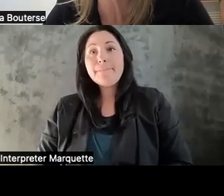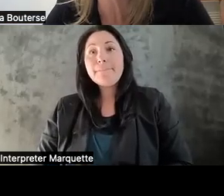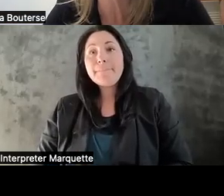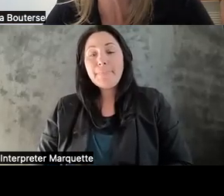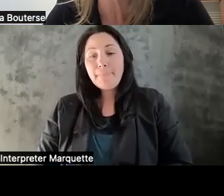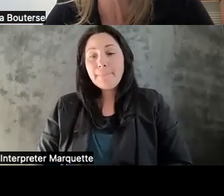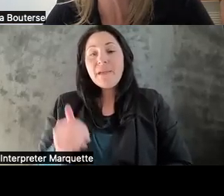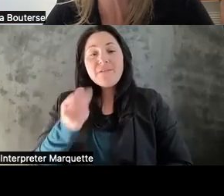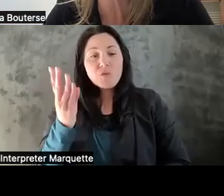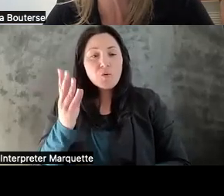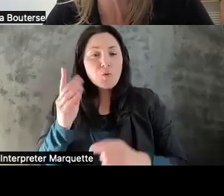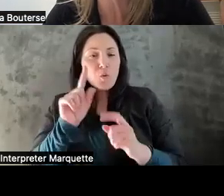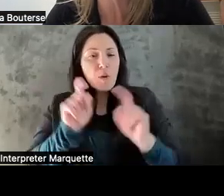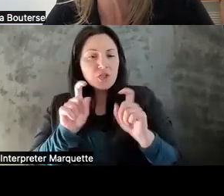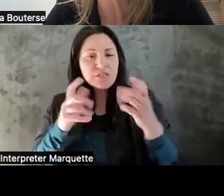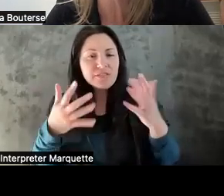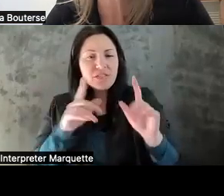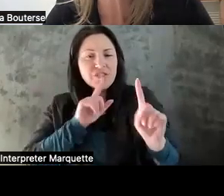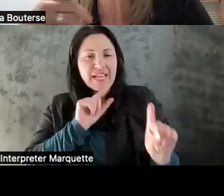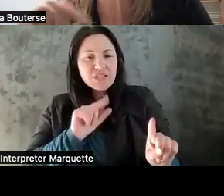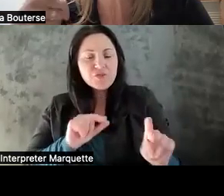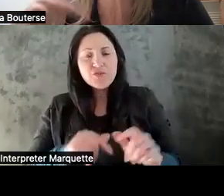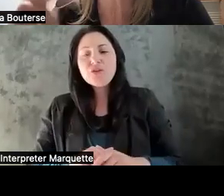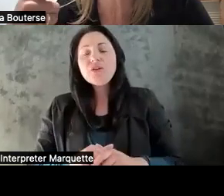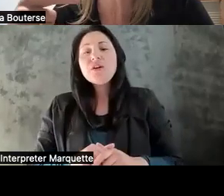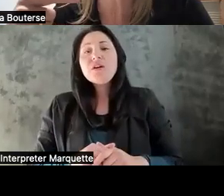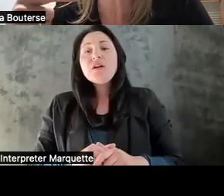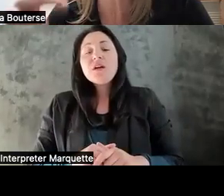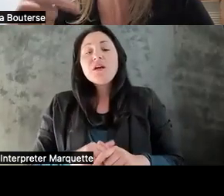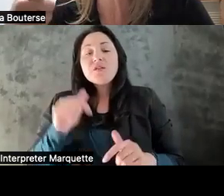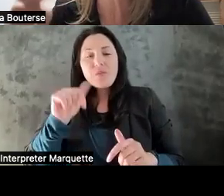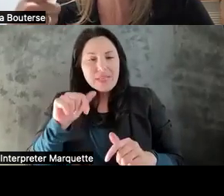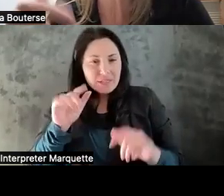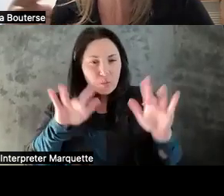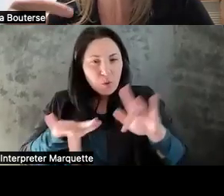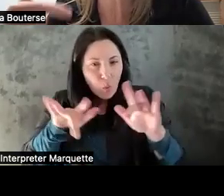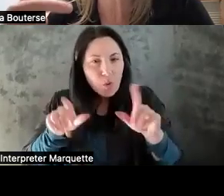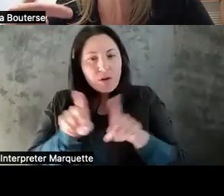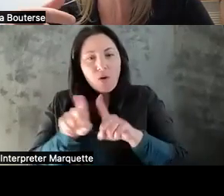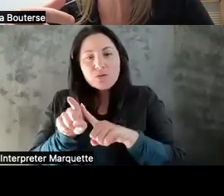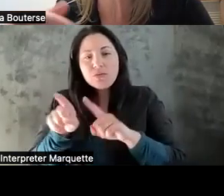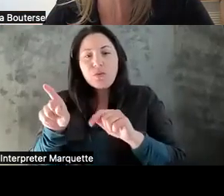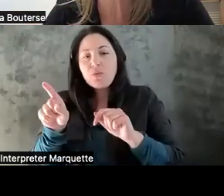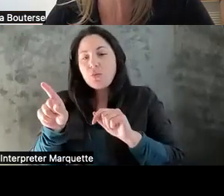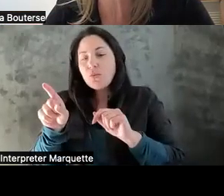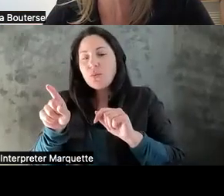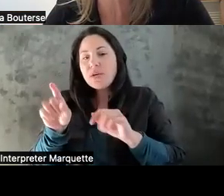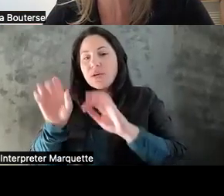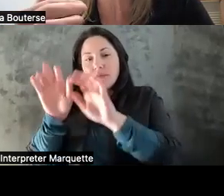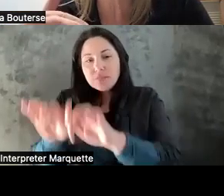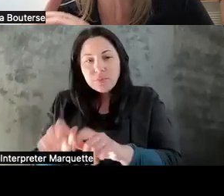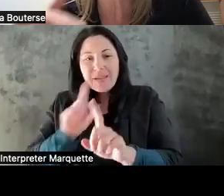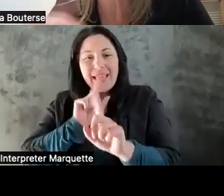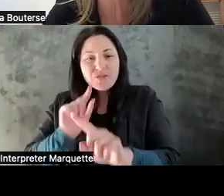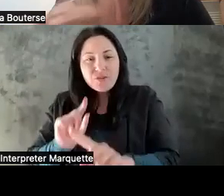questions that we've already addressed. We're going to be sending, this is recorded, and we are answering some of these questions for you, and we'll